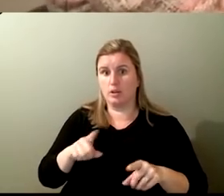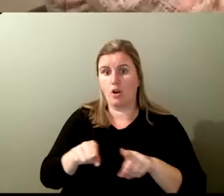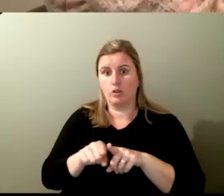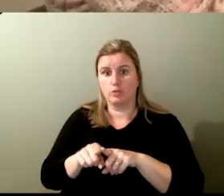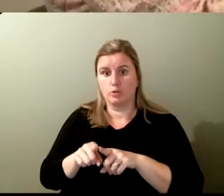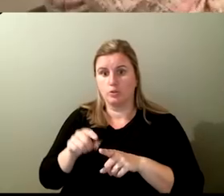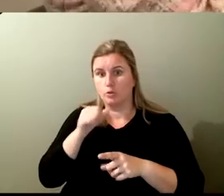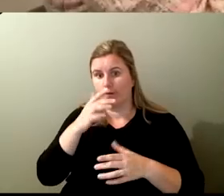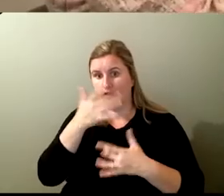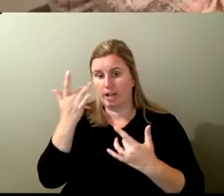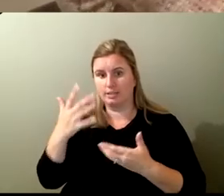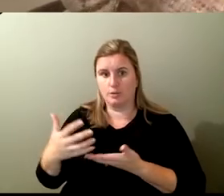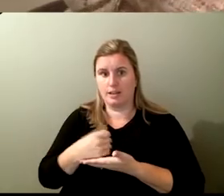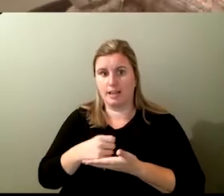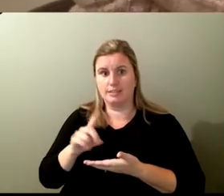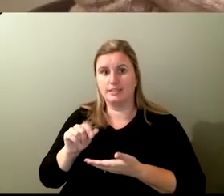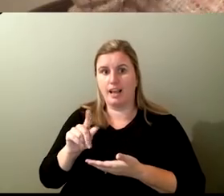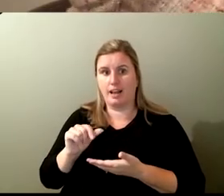don't forget to collect the data.